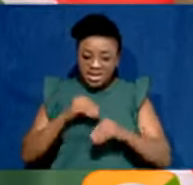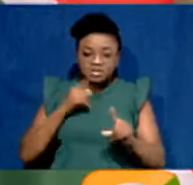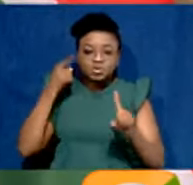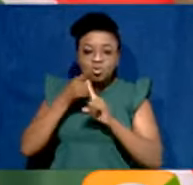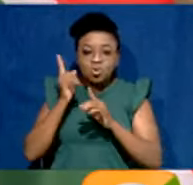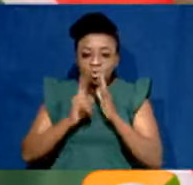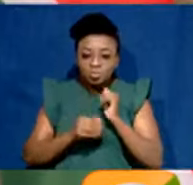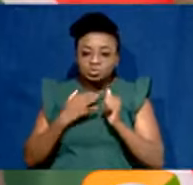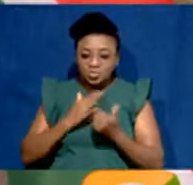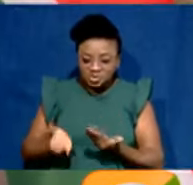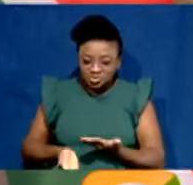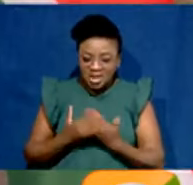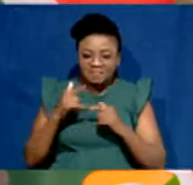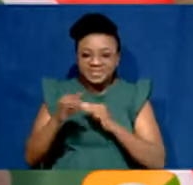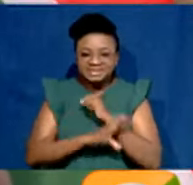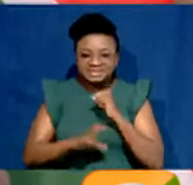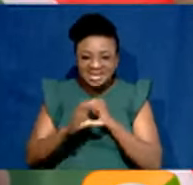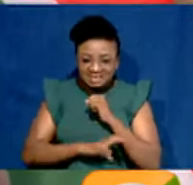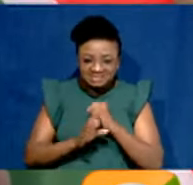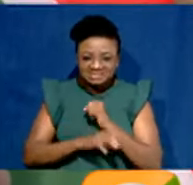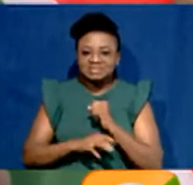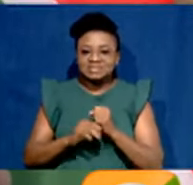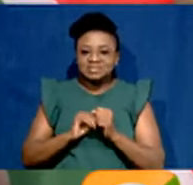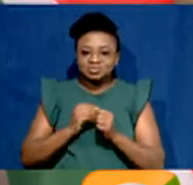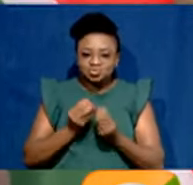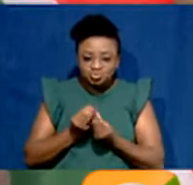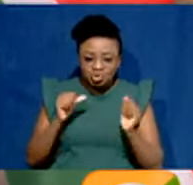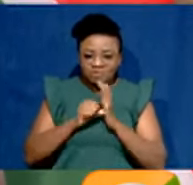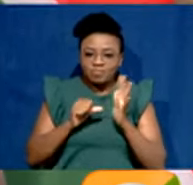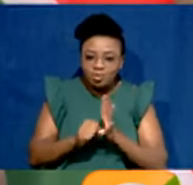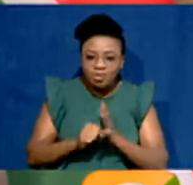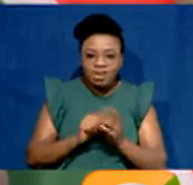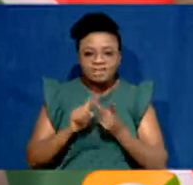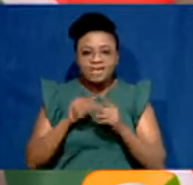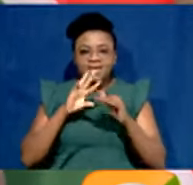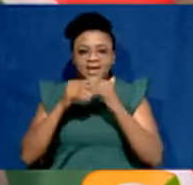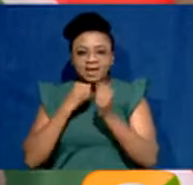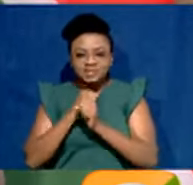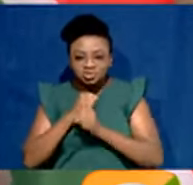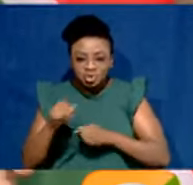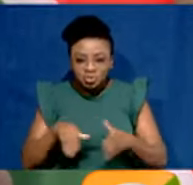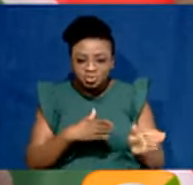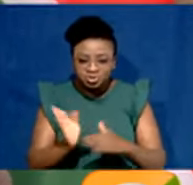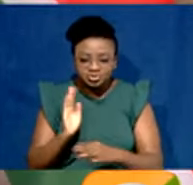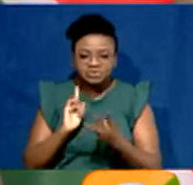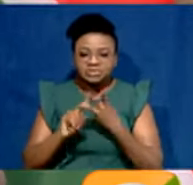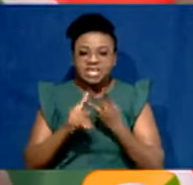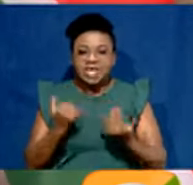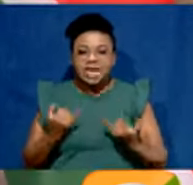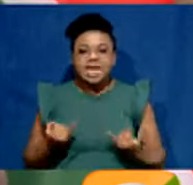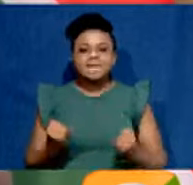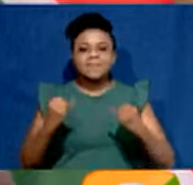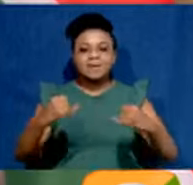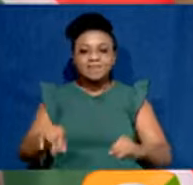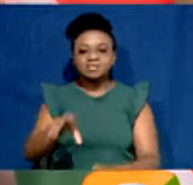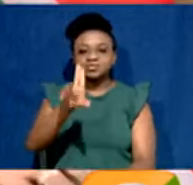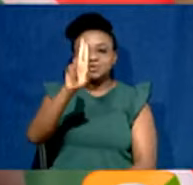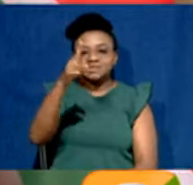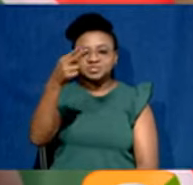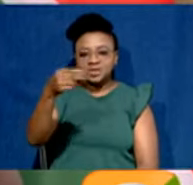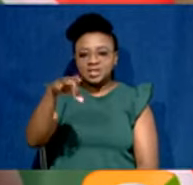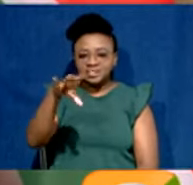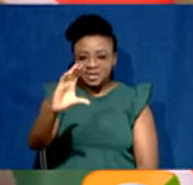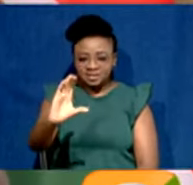mess. I was elected to create jobs. I was elected to implement universal health coverage that has been on our cards